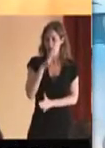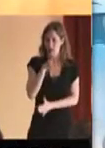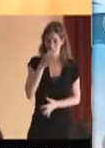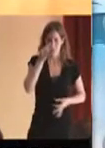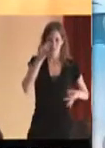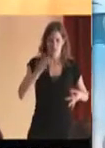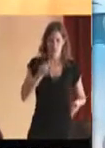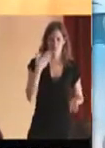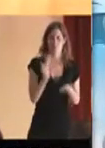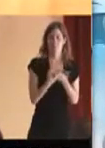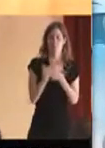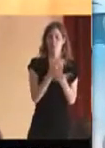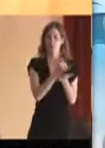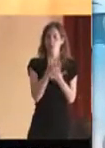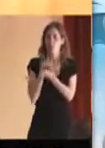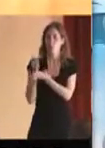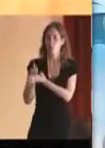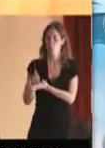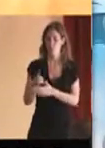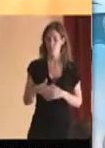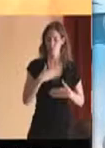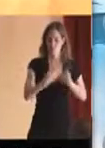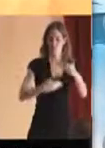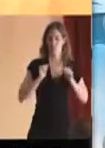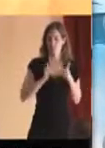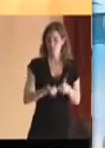is when we're going to start testing the system.